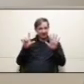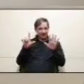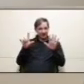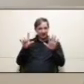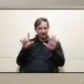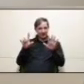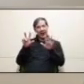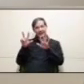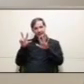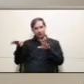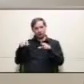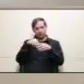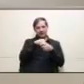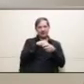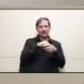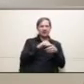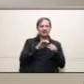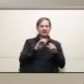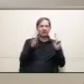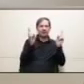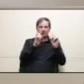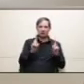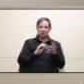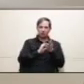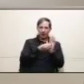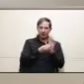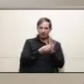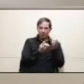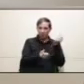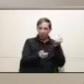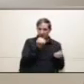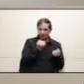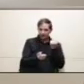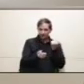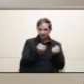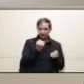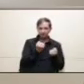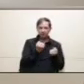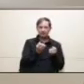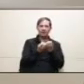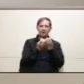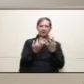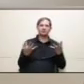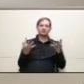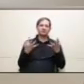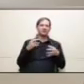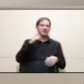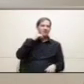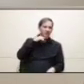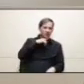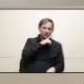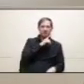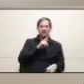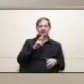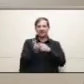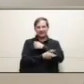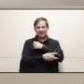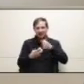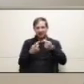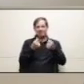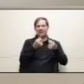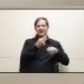Mahikeng Specialized Commercial Crimes Court on the 18th of October 2024 for several charges which include fraud, theft, corruption, money